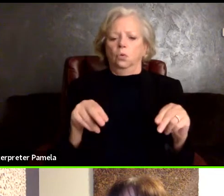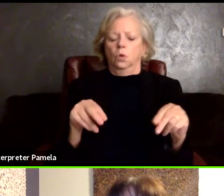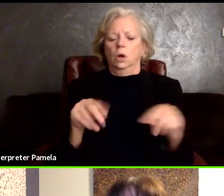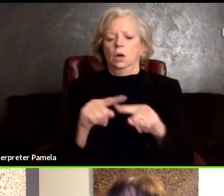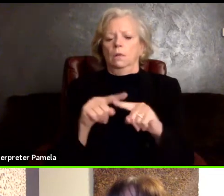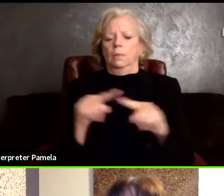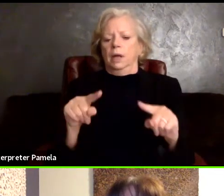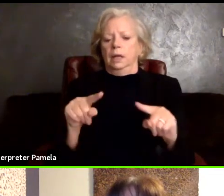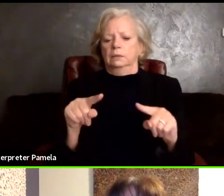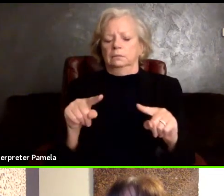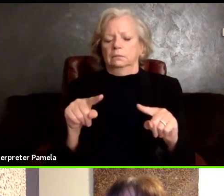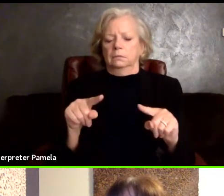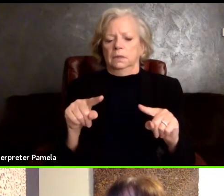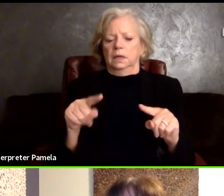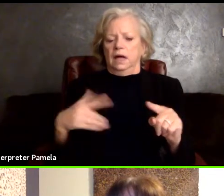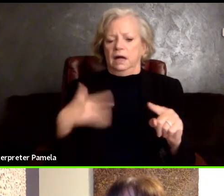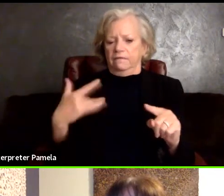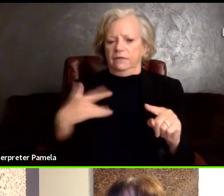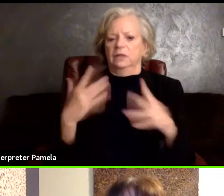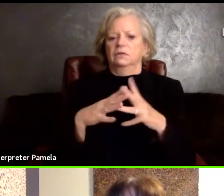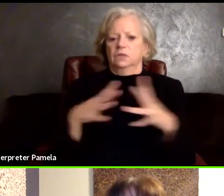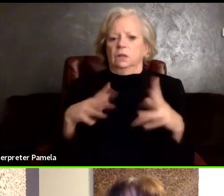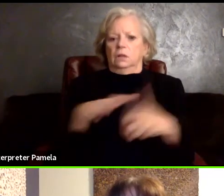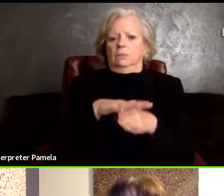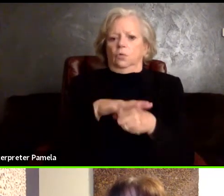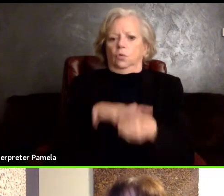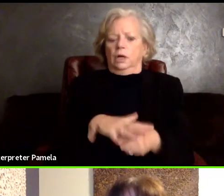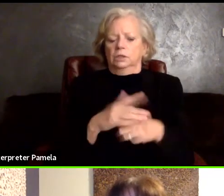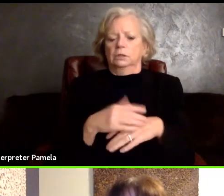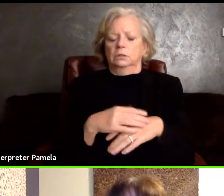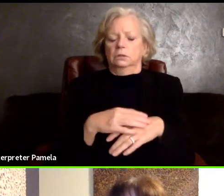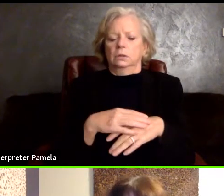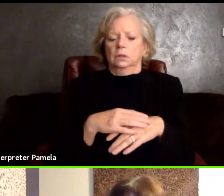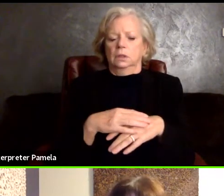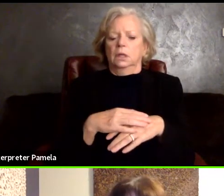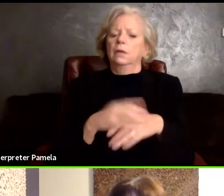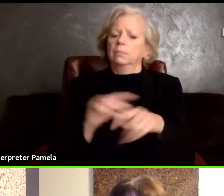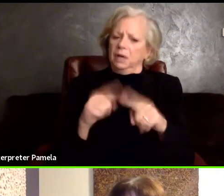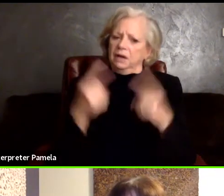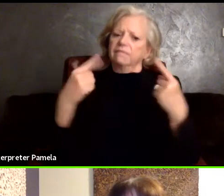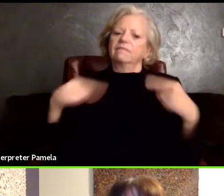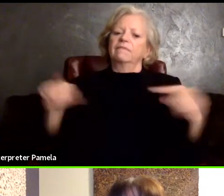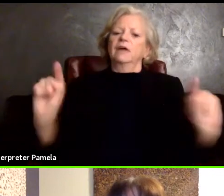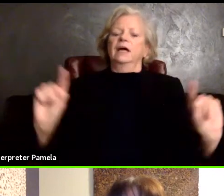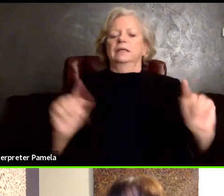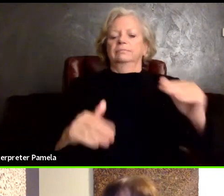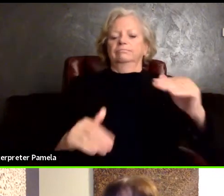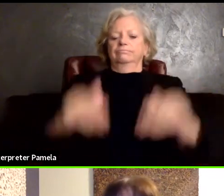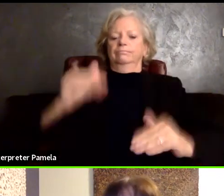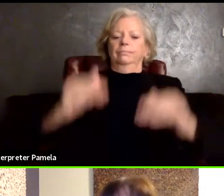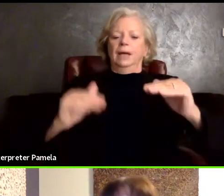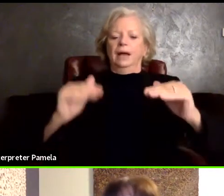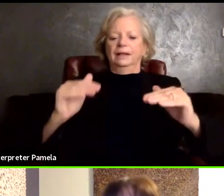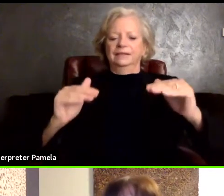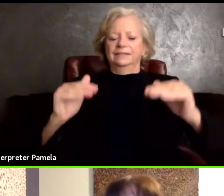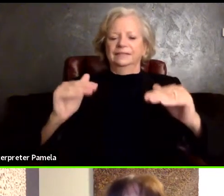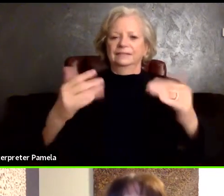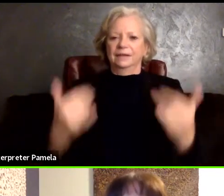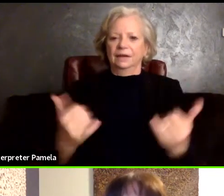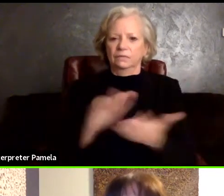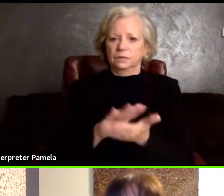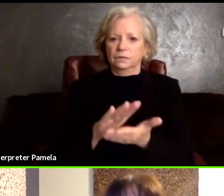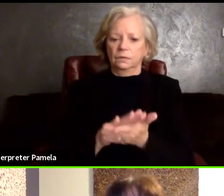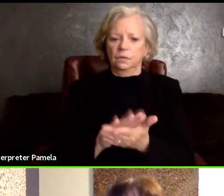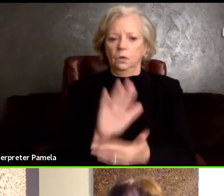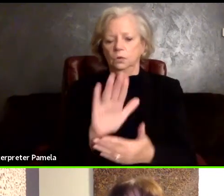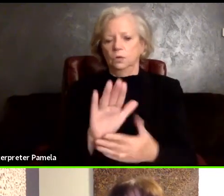was just a lot. And I think we've reached a point of stabilization. And so let's knock on some wood, cross some fingers, or do whatever your